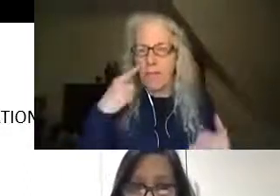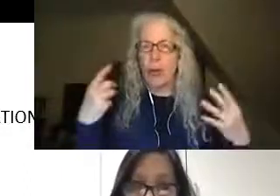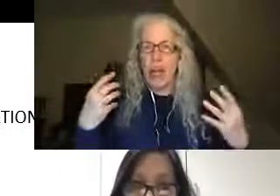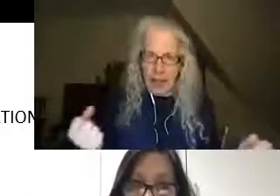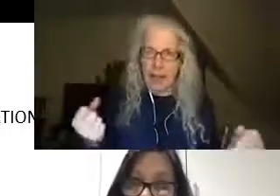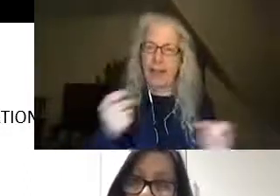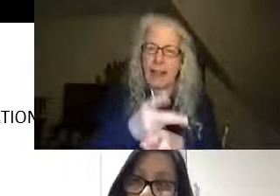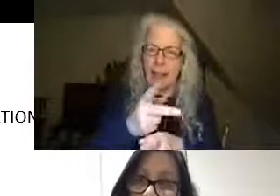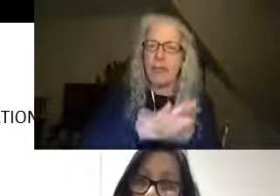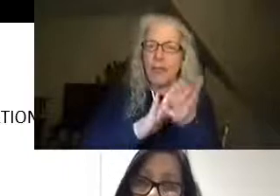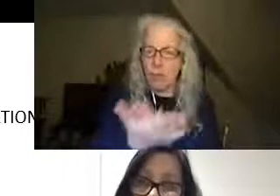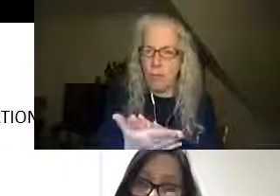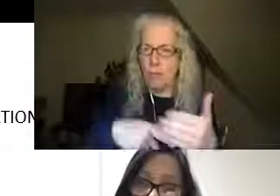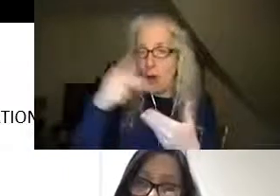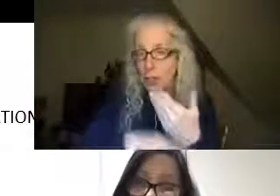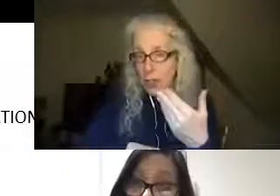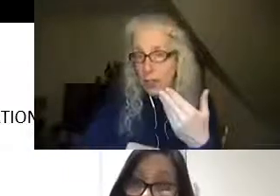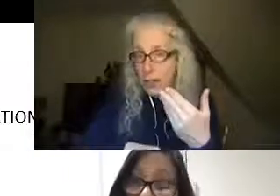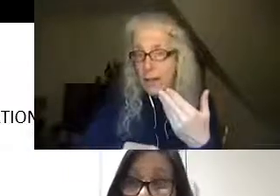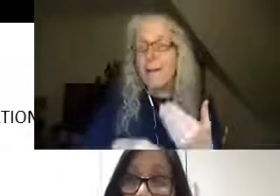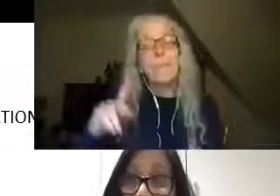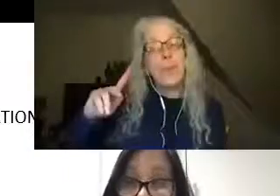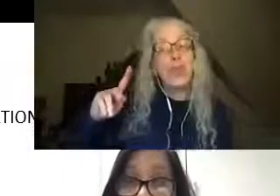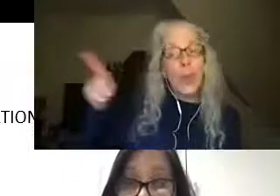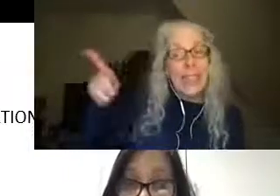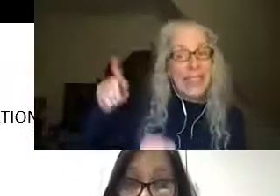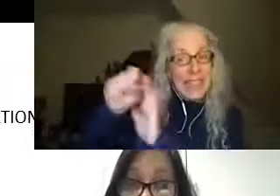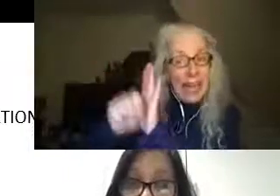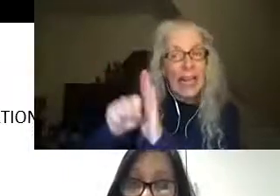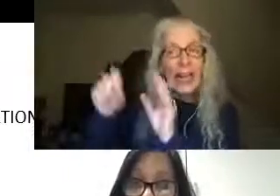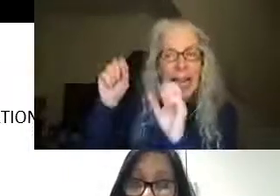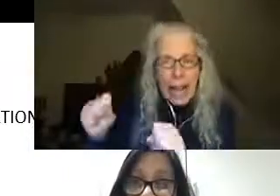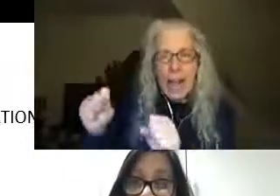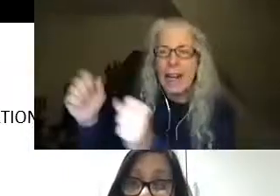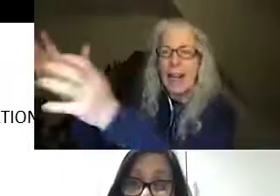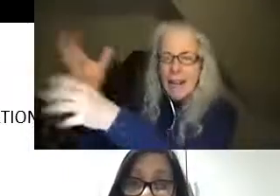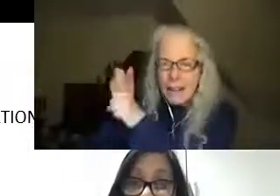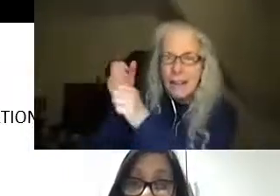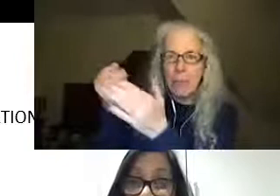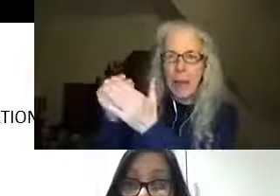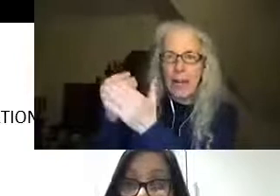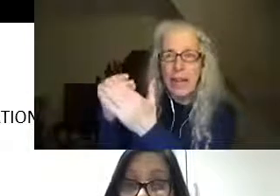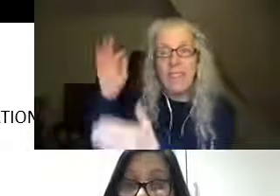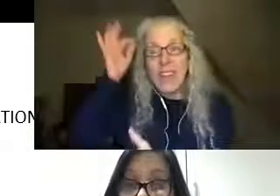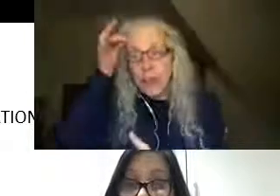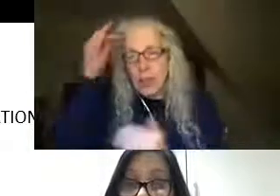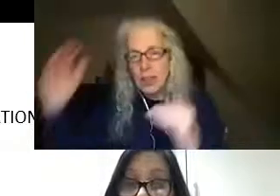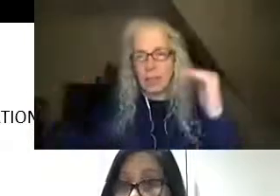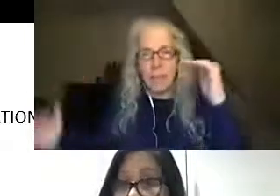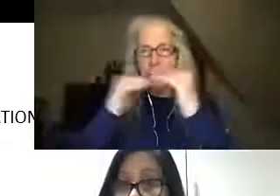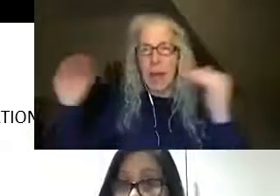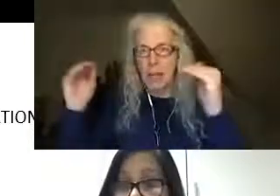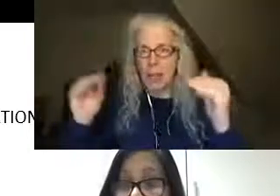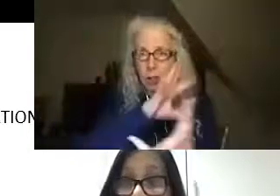Transformation Project. And this allows the state to claim federal matching funds for a total of $129